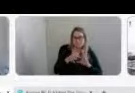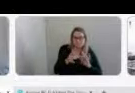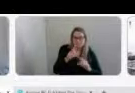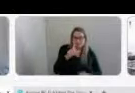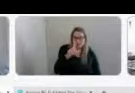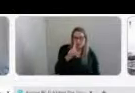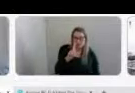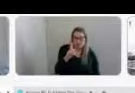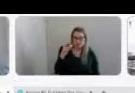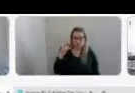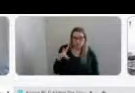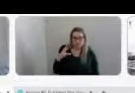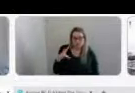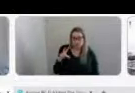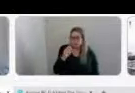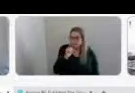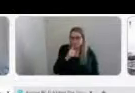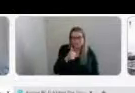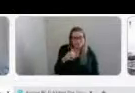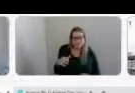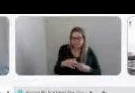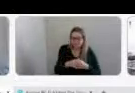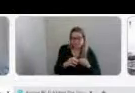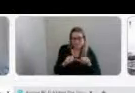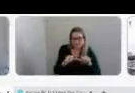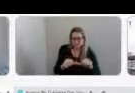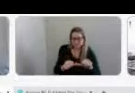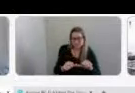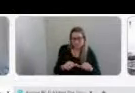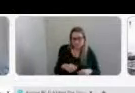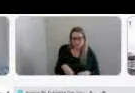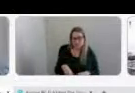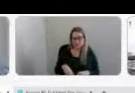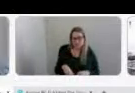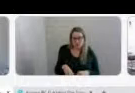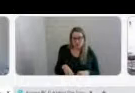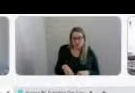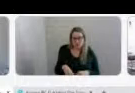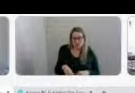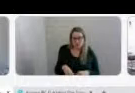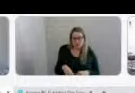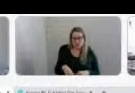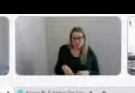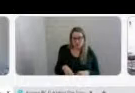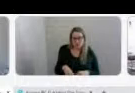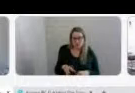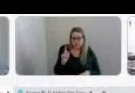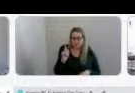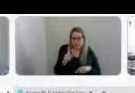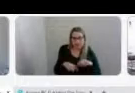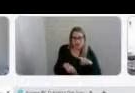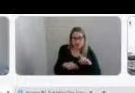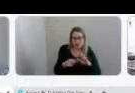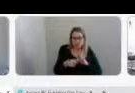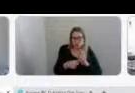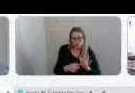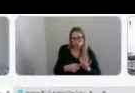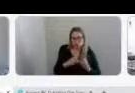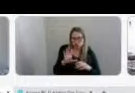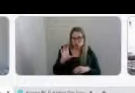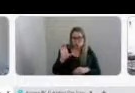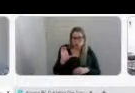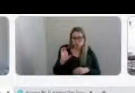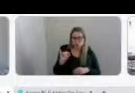17 is neither compact contiguous nor contiguous and so therefore it cannot reflect communities of